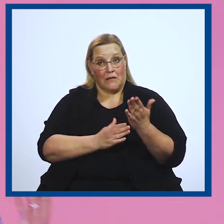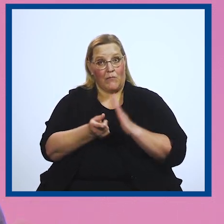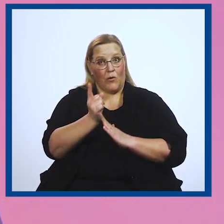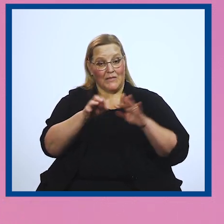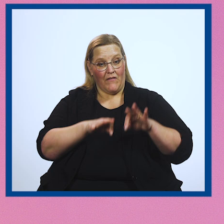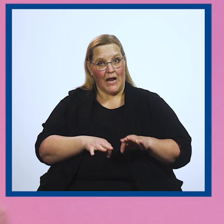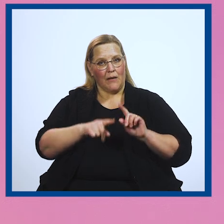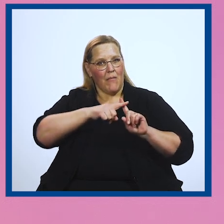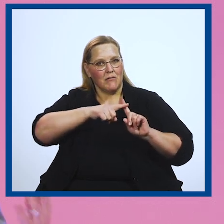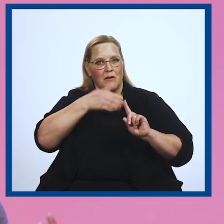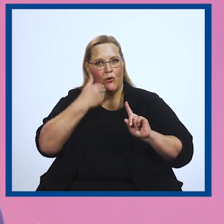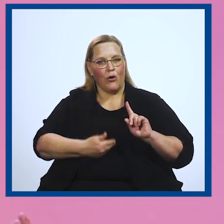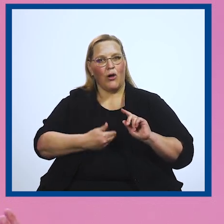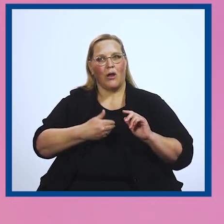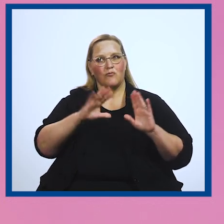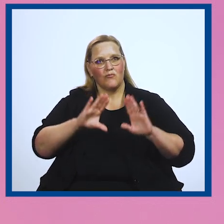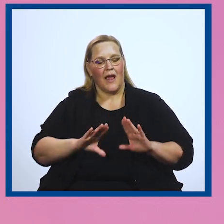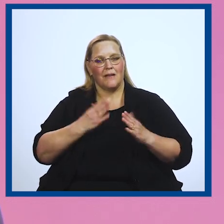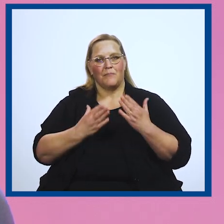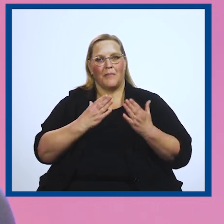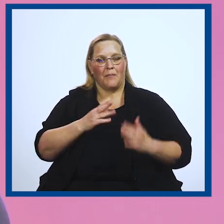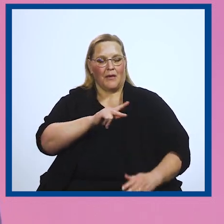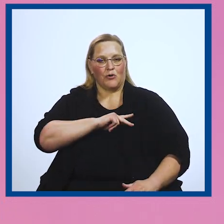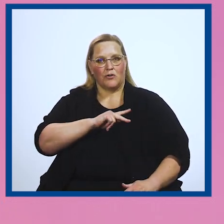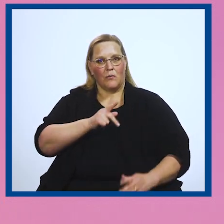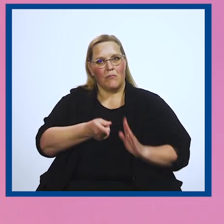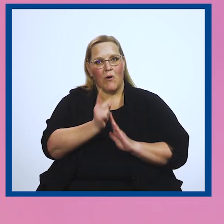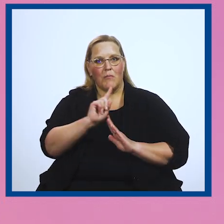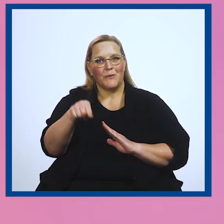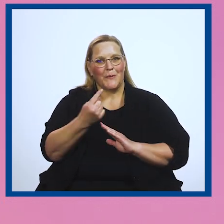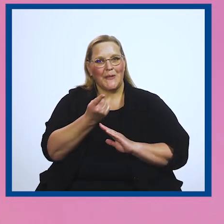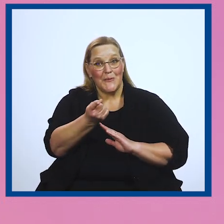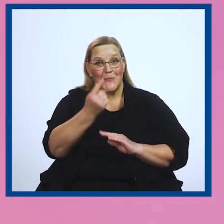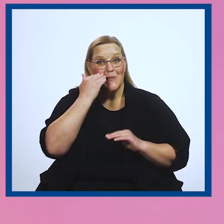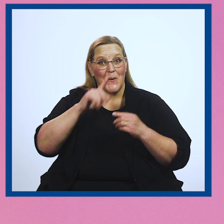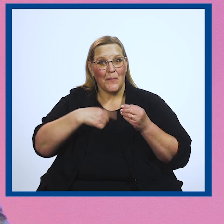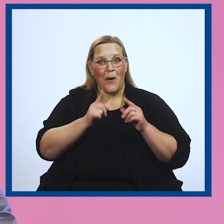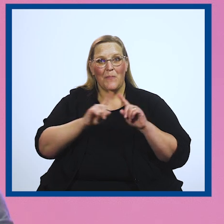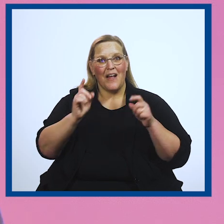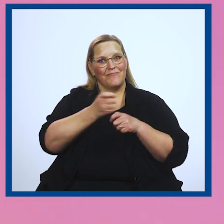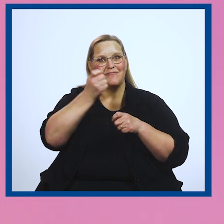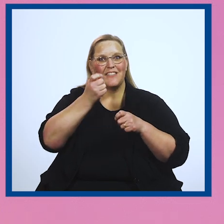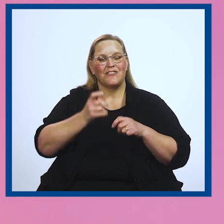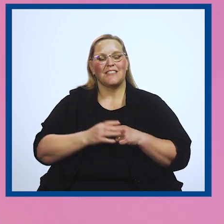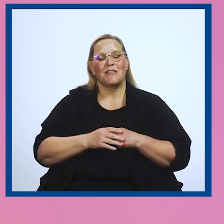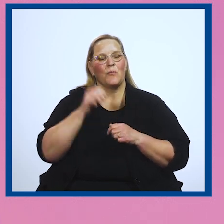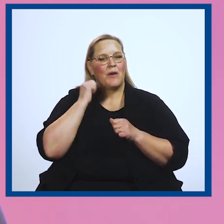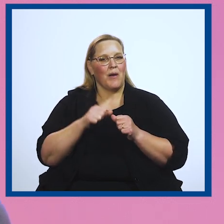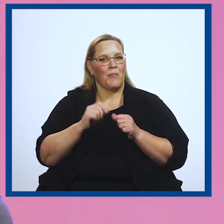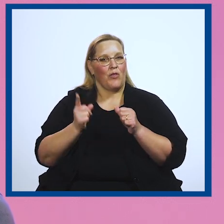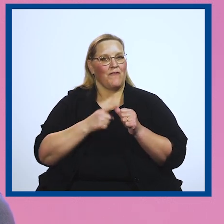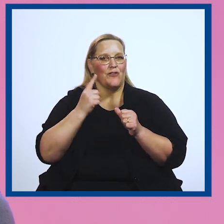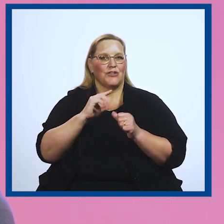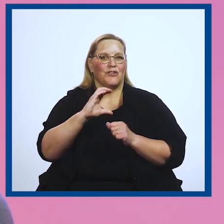they're positive, they're good, they're great. They might be personal little moments that only you know about, but they're victories. Do you remember, for instance, the very